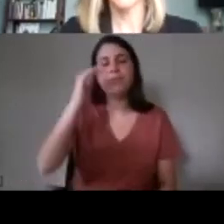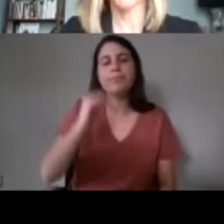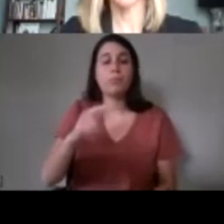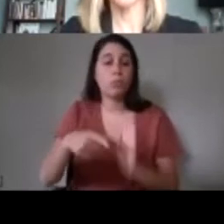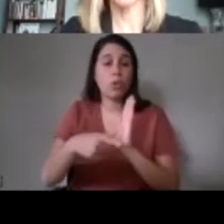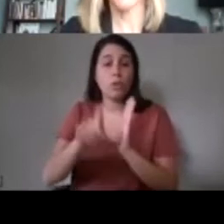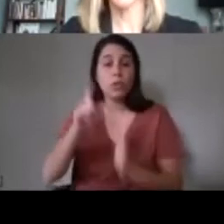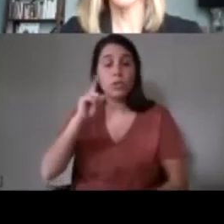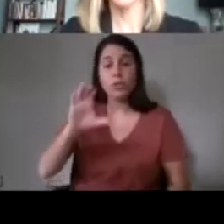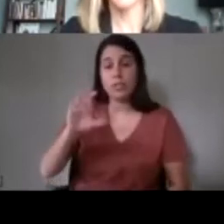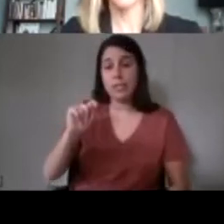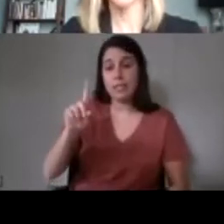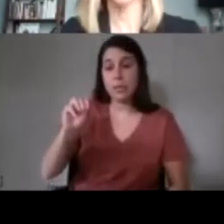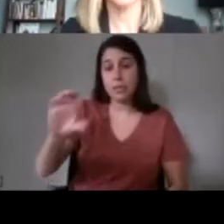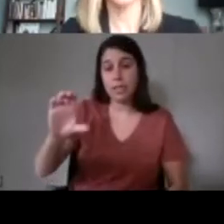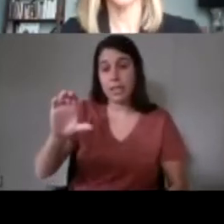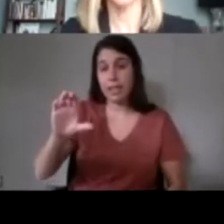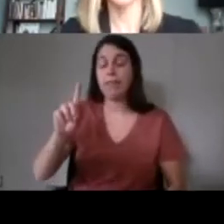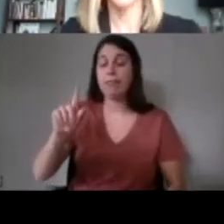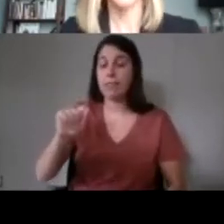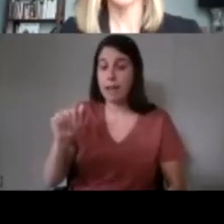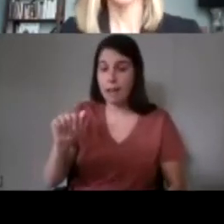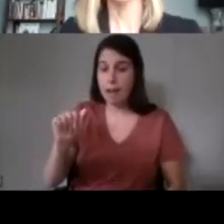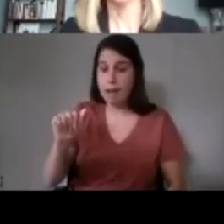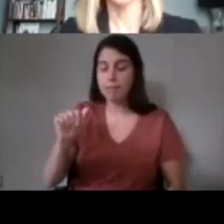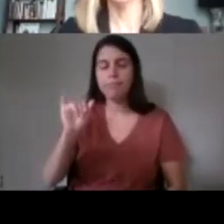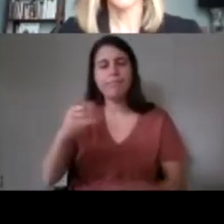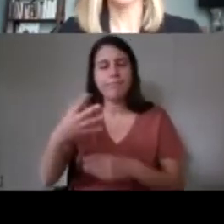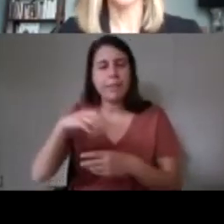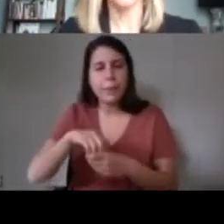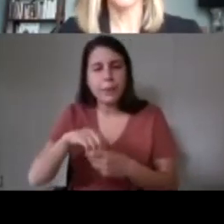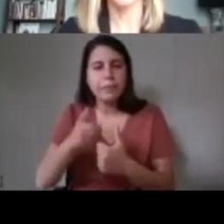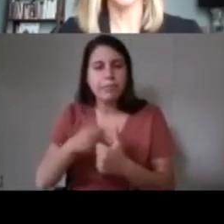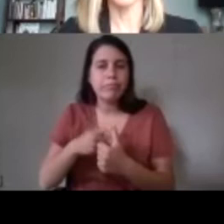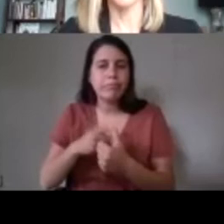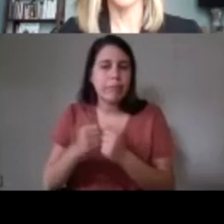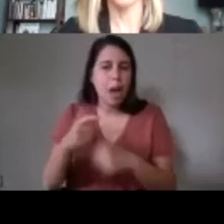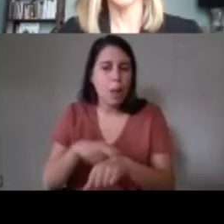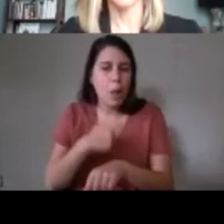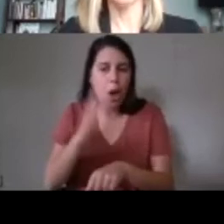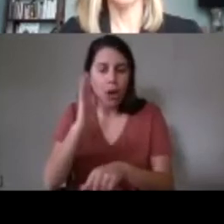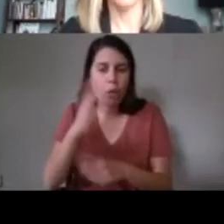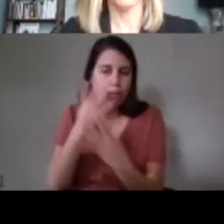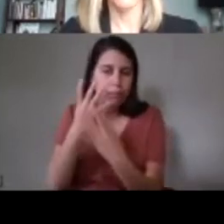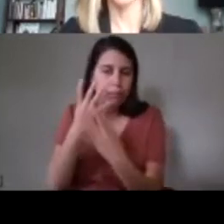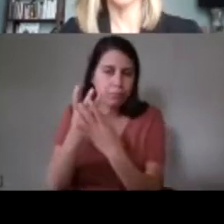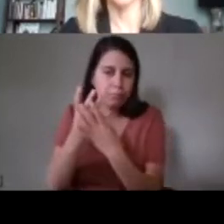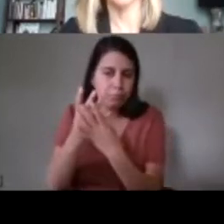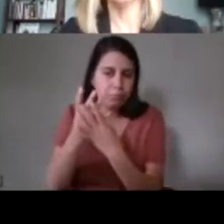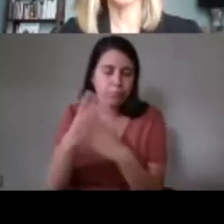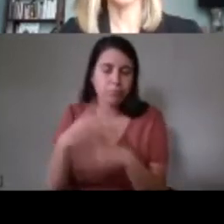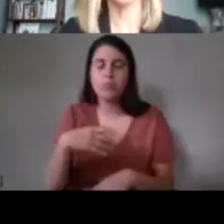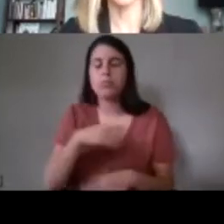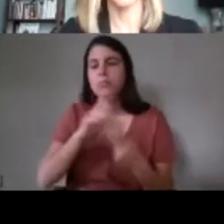Connecticut Department of Corrections data. So that includes things such as, how long they're going to be incarcerated for and whether